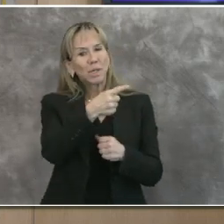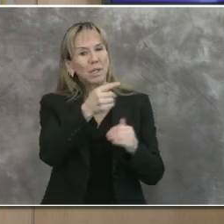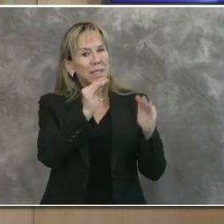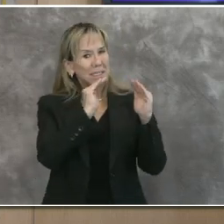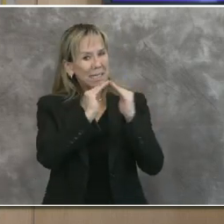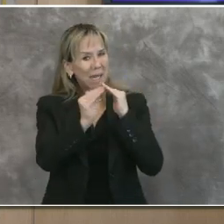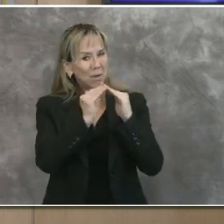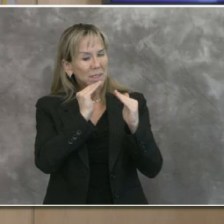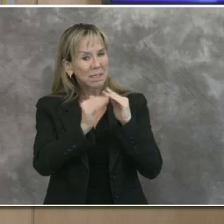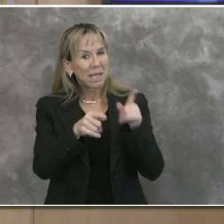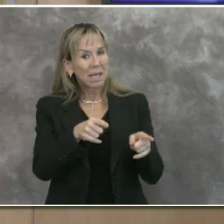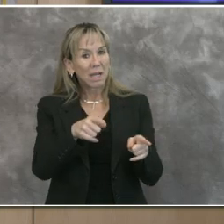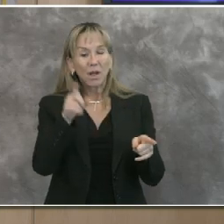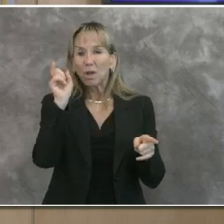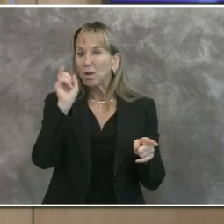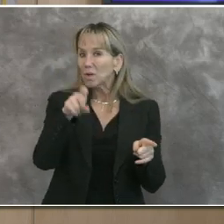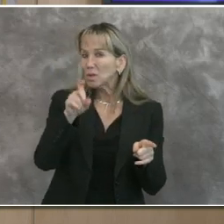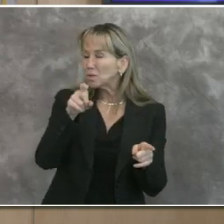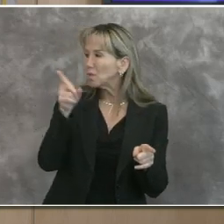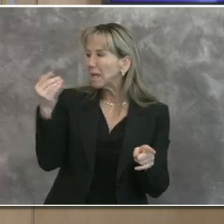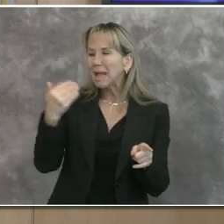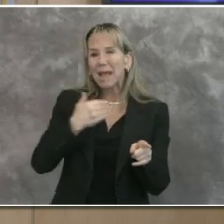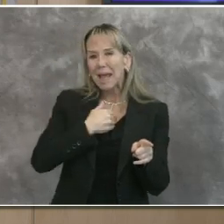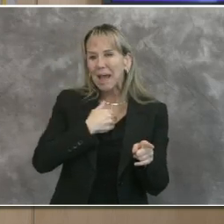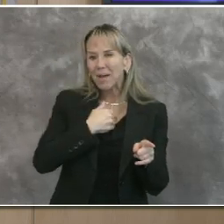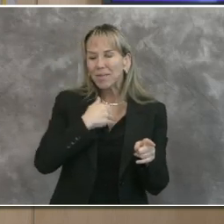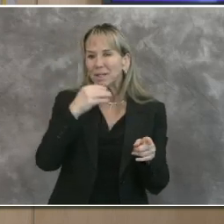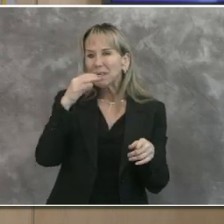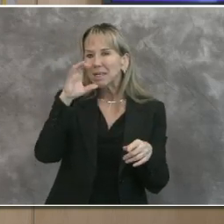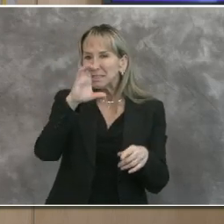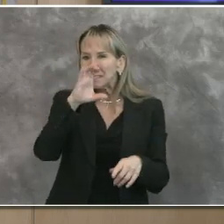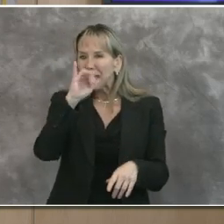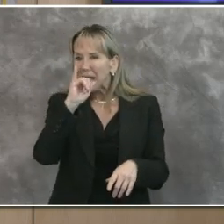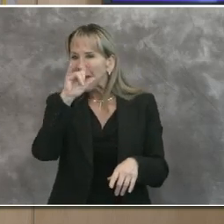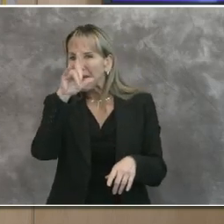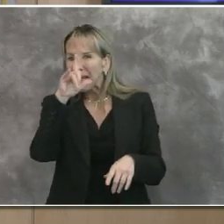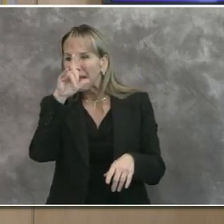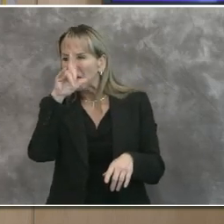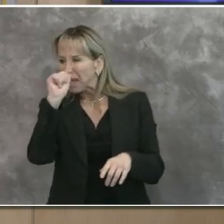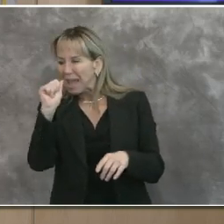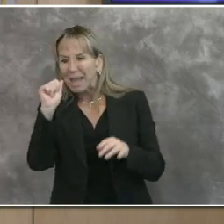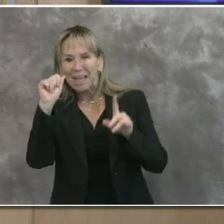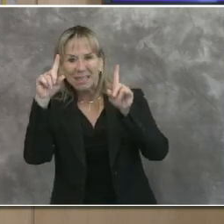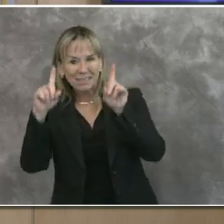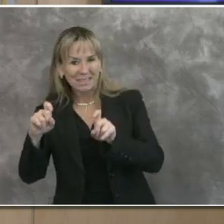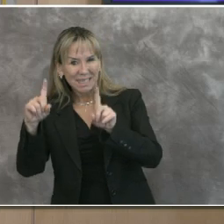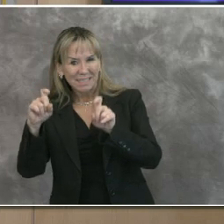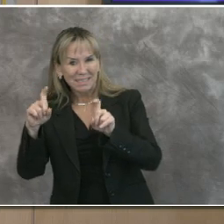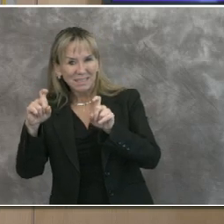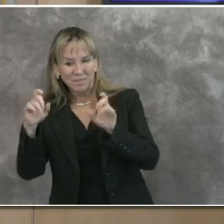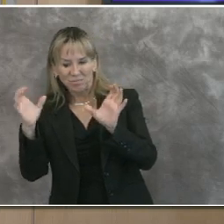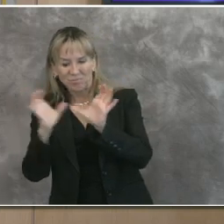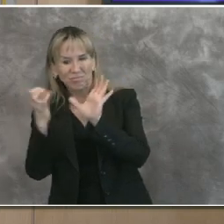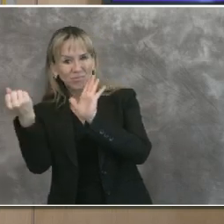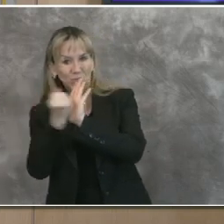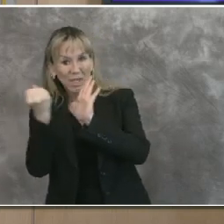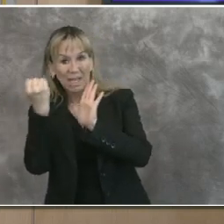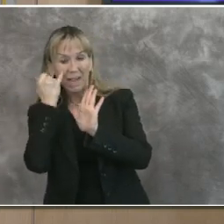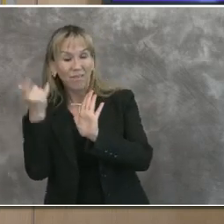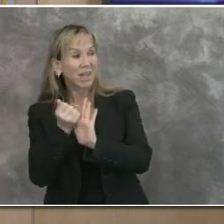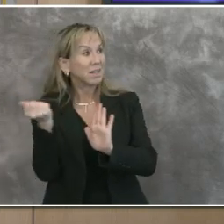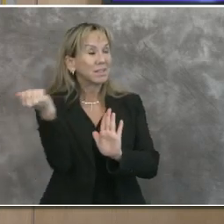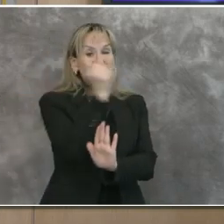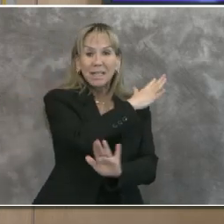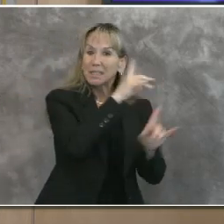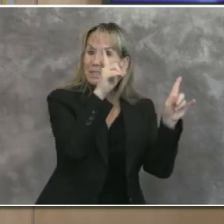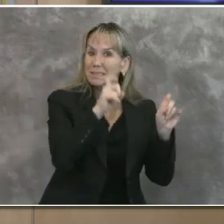a CLIA certification if they're sending their testing samples off-site? And do you guys